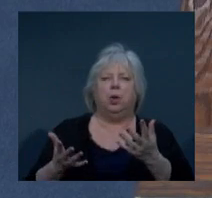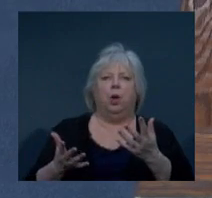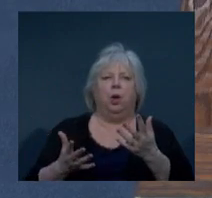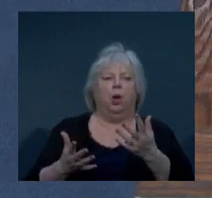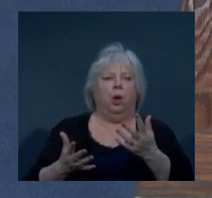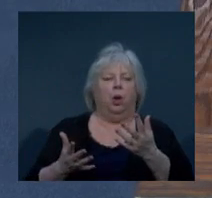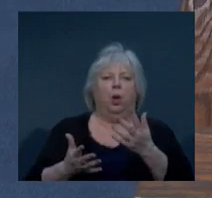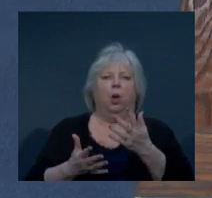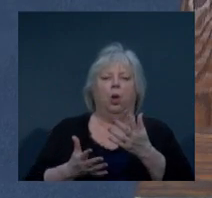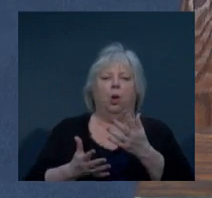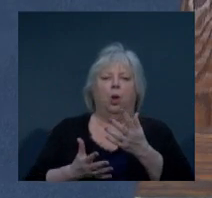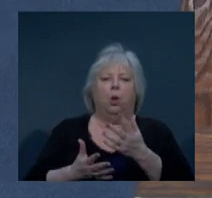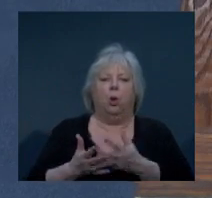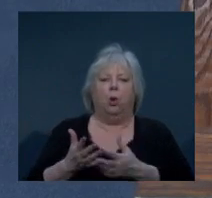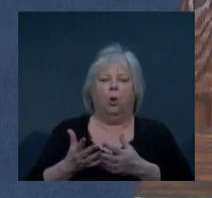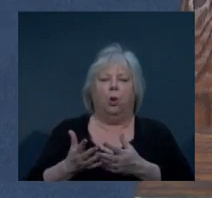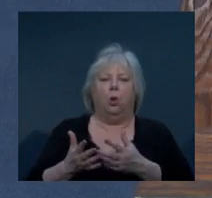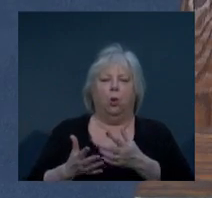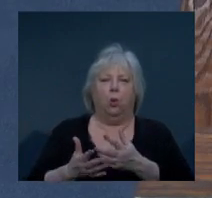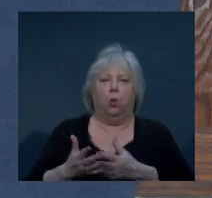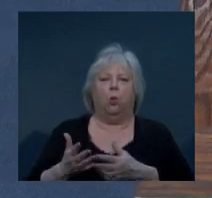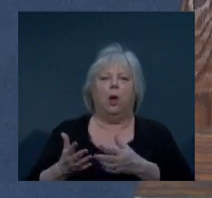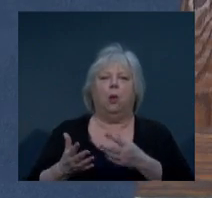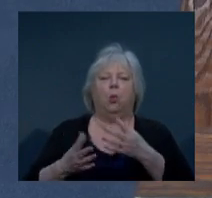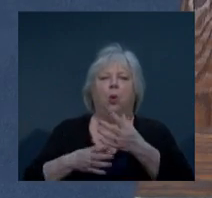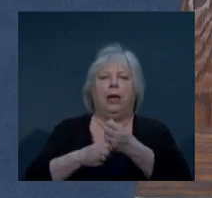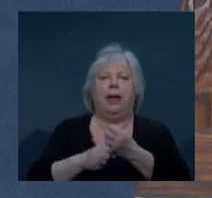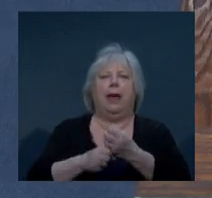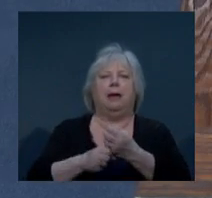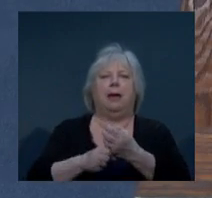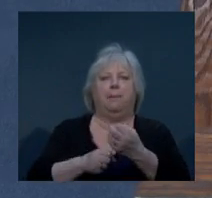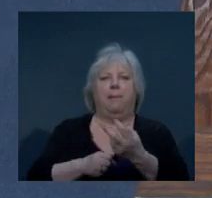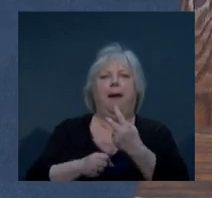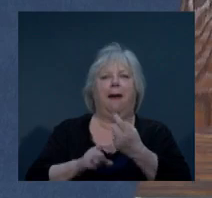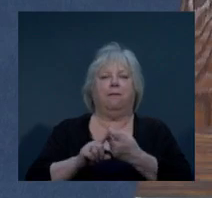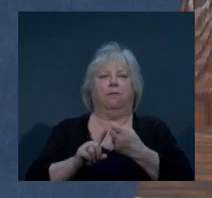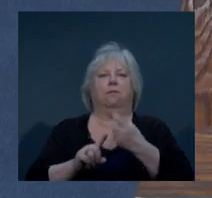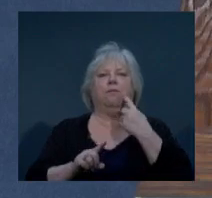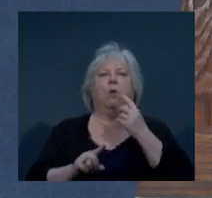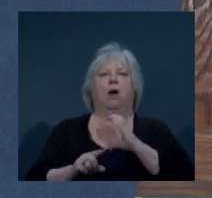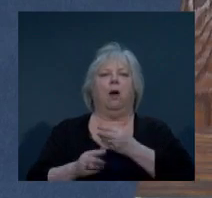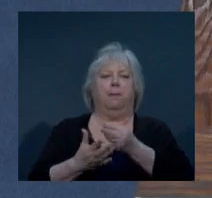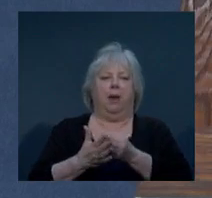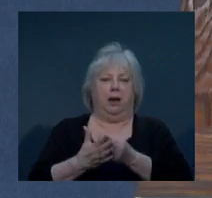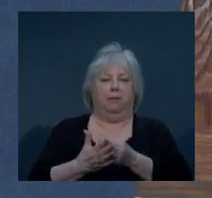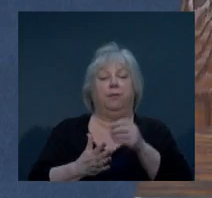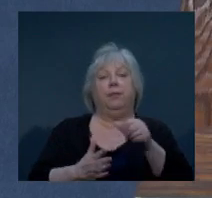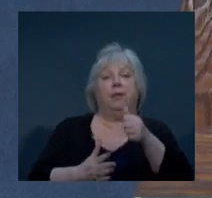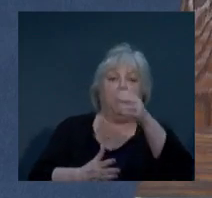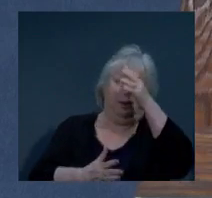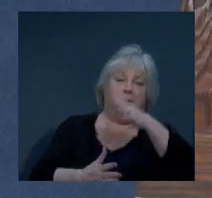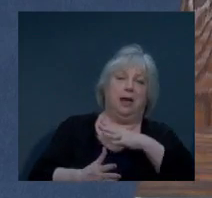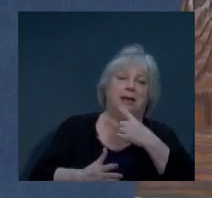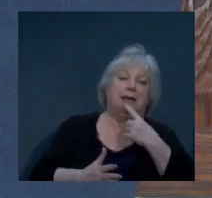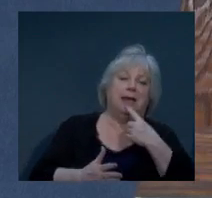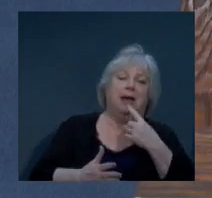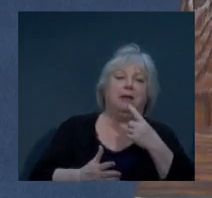we were getting a return on our money for. You know, we had another gentleman who spoke that said every year we've been at the